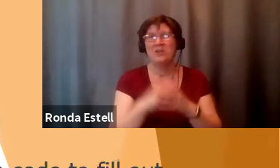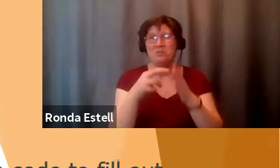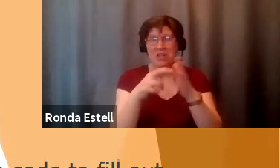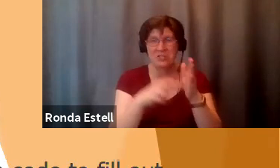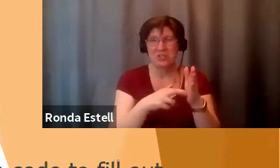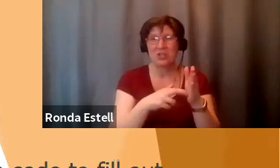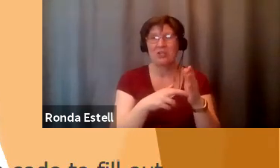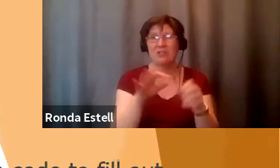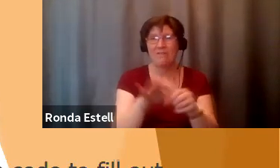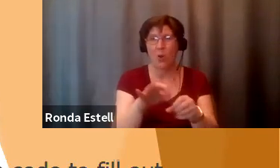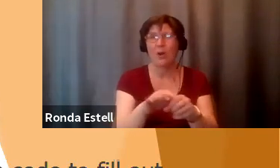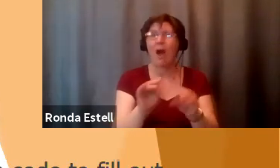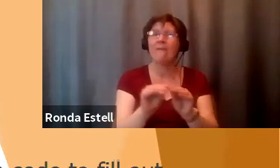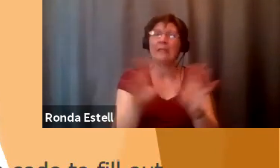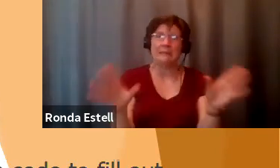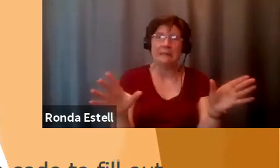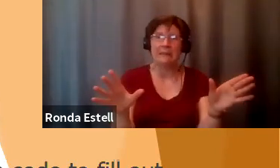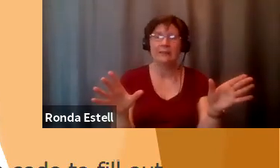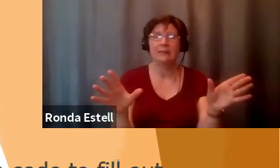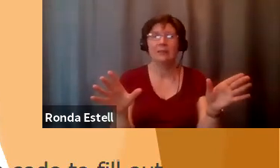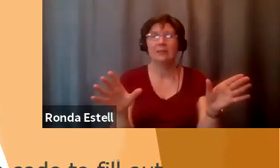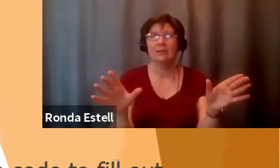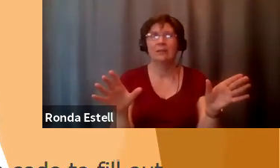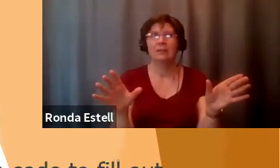Registers you to vote. Obviously, the